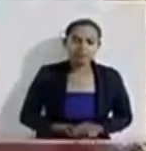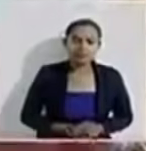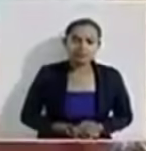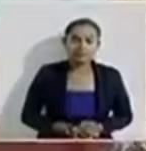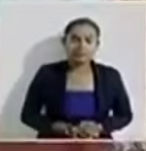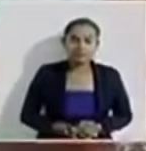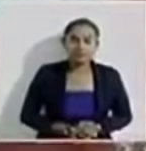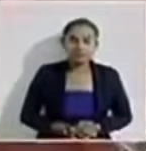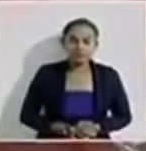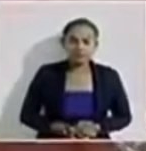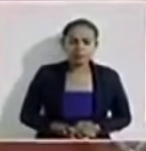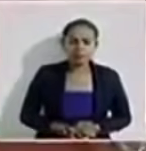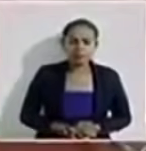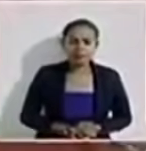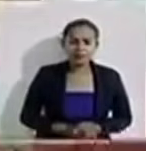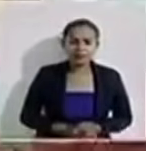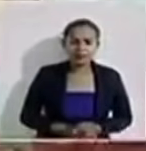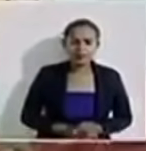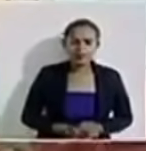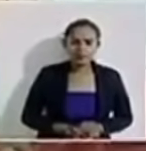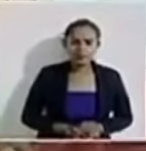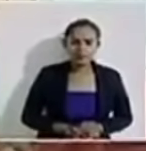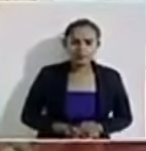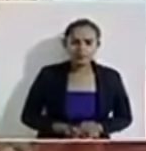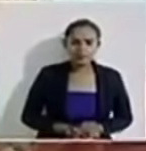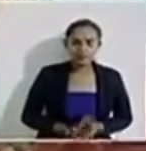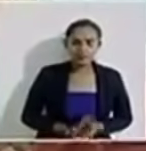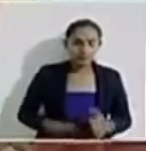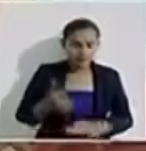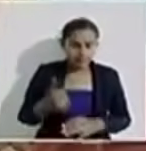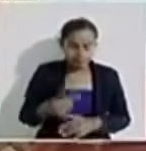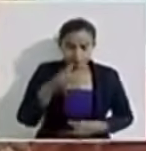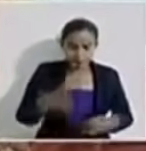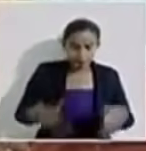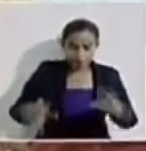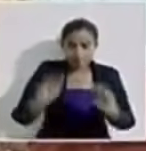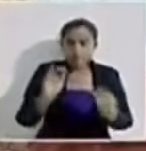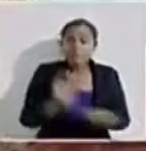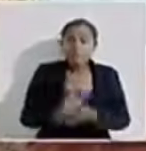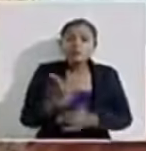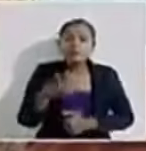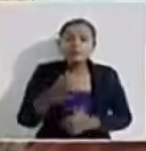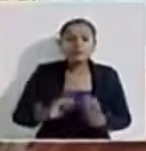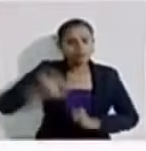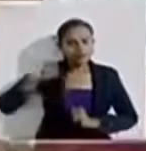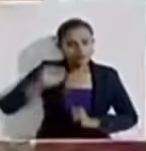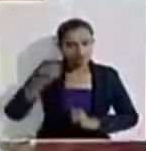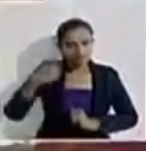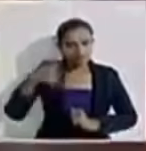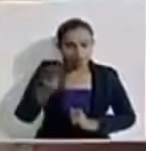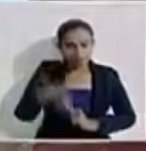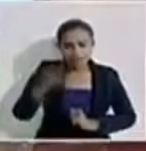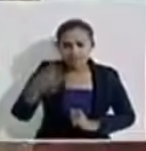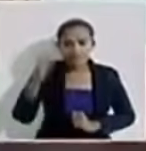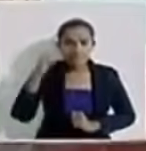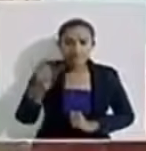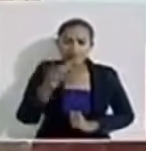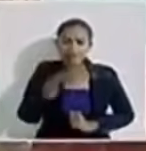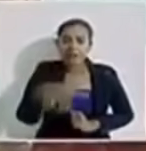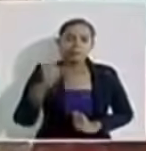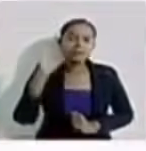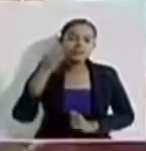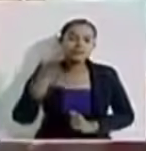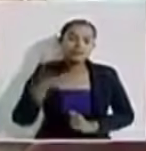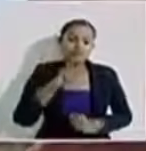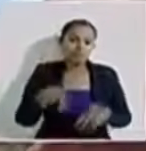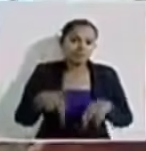These rulers detest wavers. I think they have some disease where they despise wavers. I don't know what caused this hurry. The irrigation